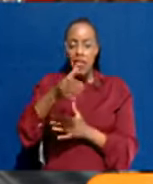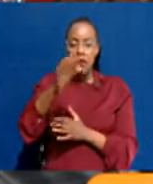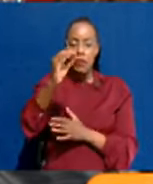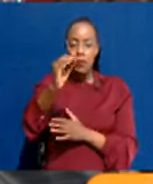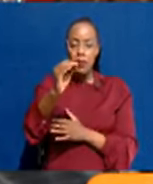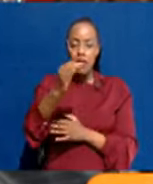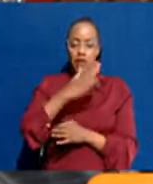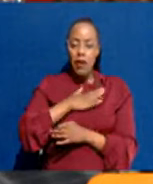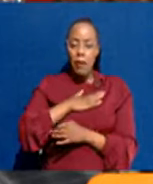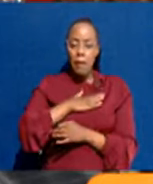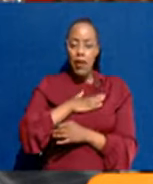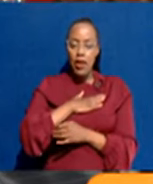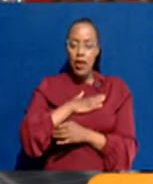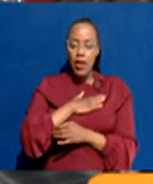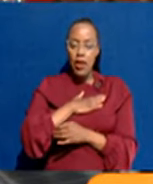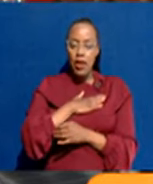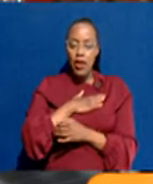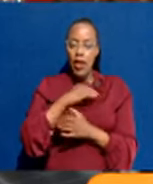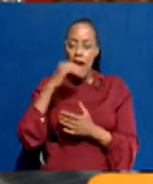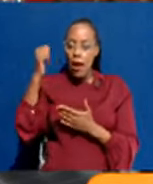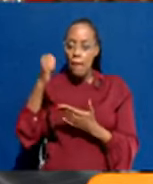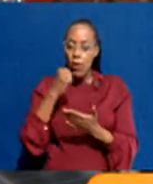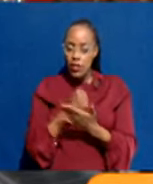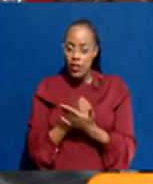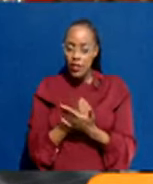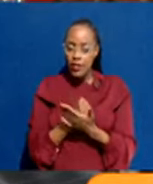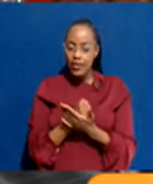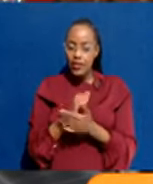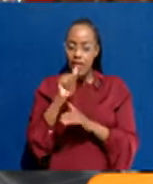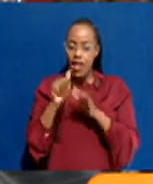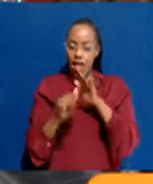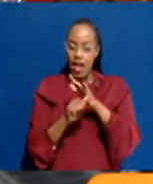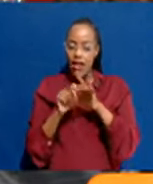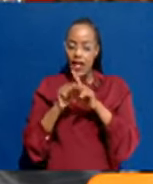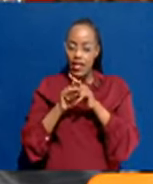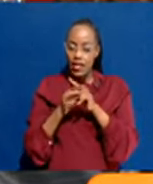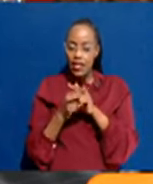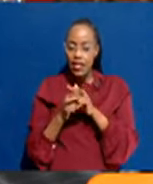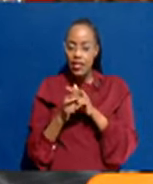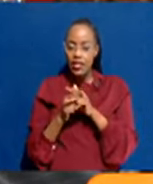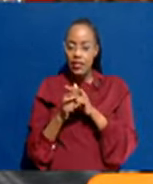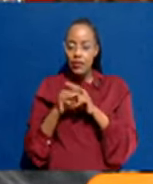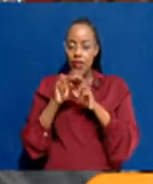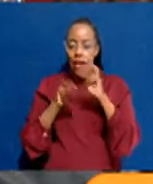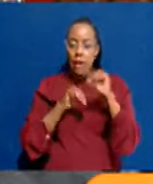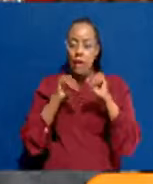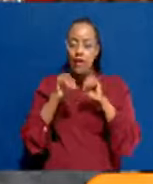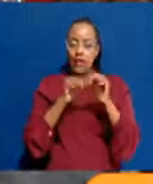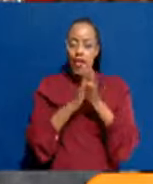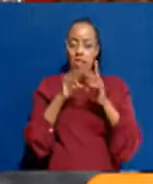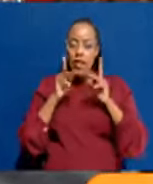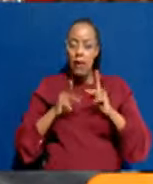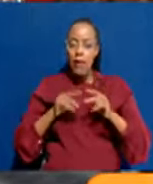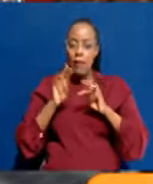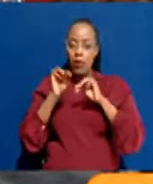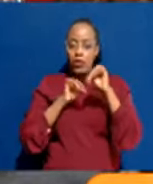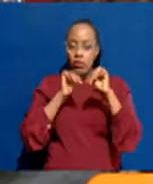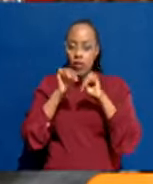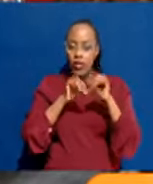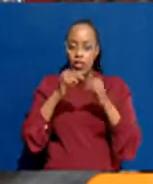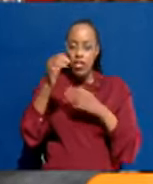I was not a part of the initial management. The people who are managing the